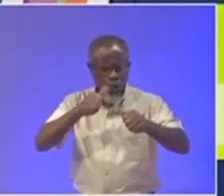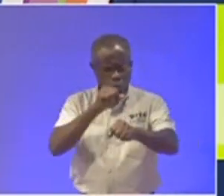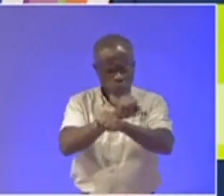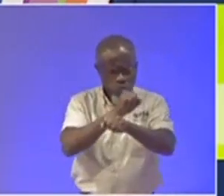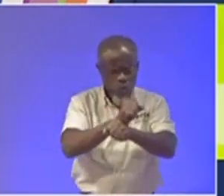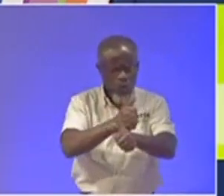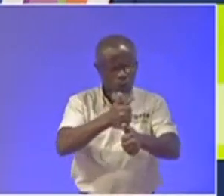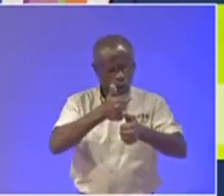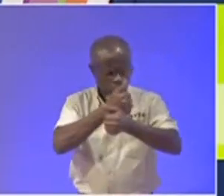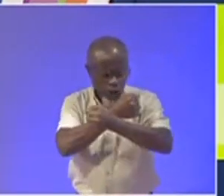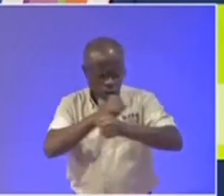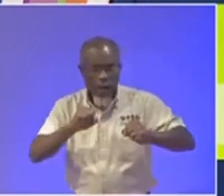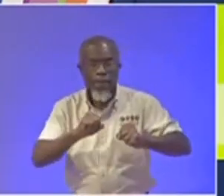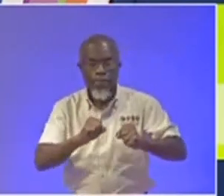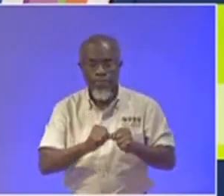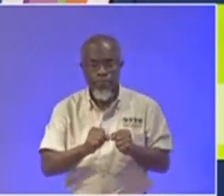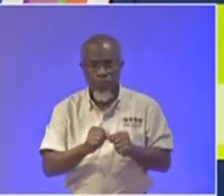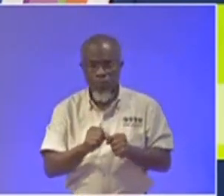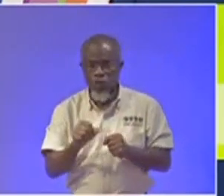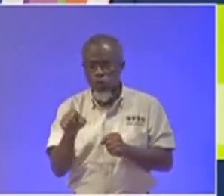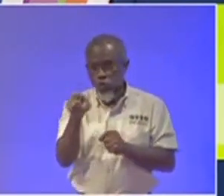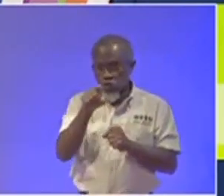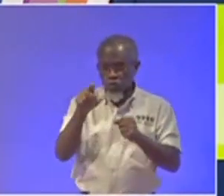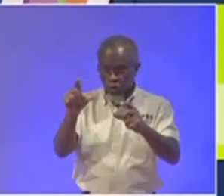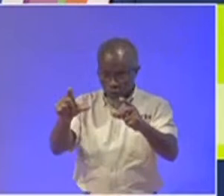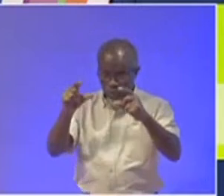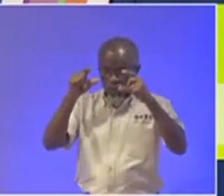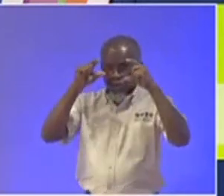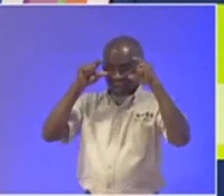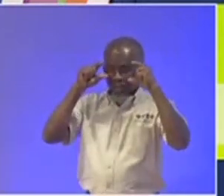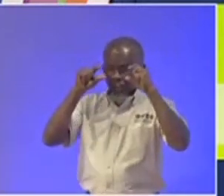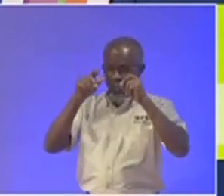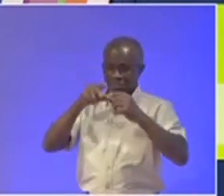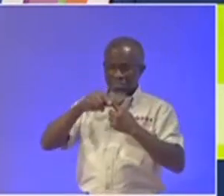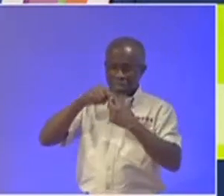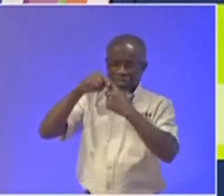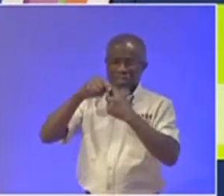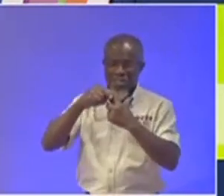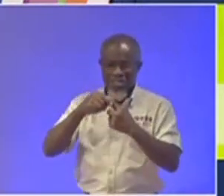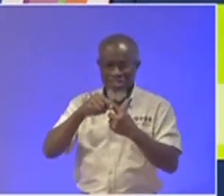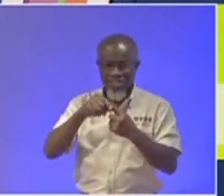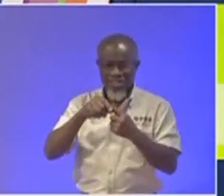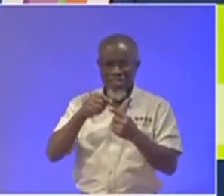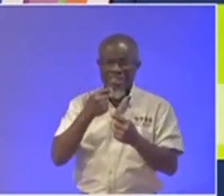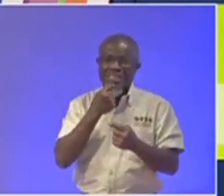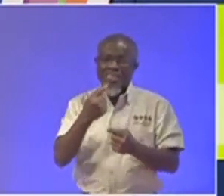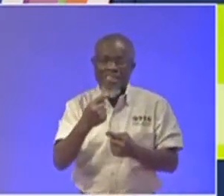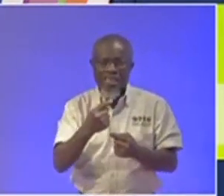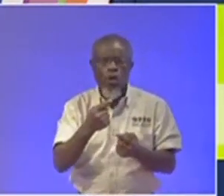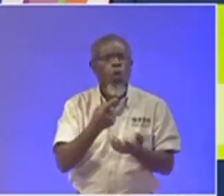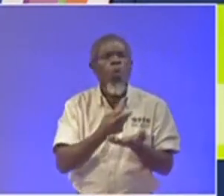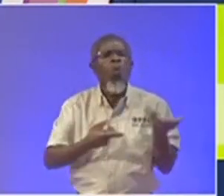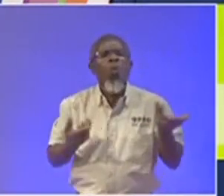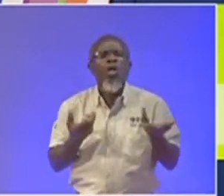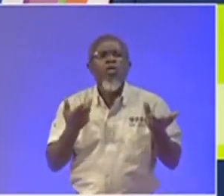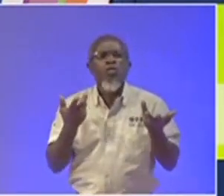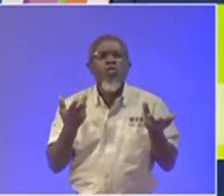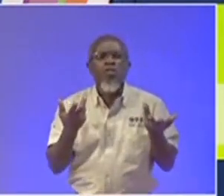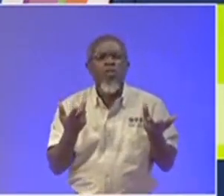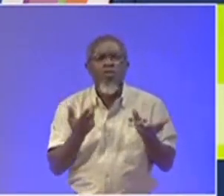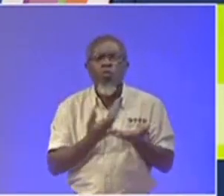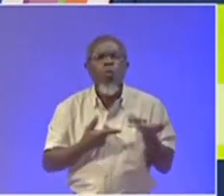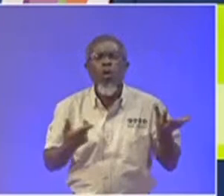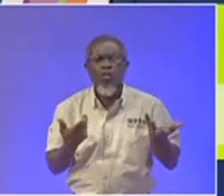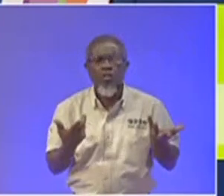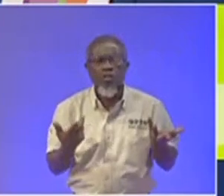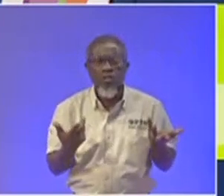glasses or your rose-tinted lenses. And what are some of those factors that you say, okay, well, yes, this is